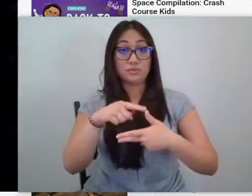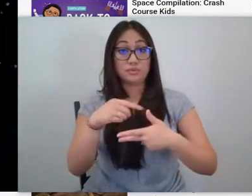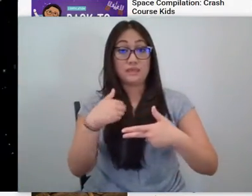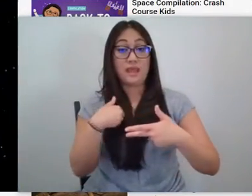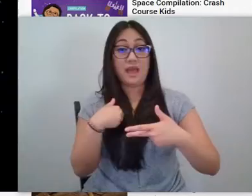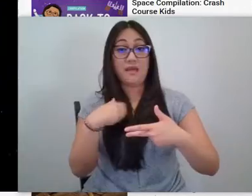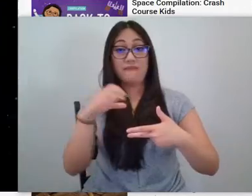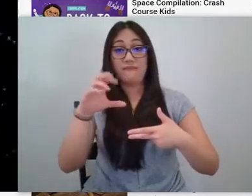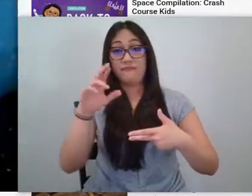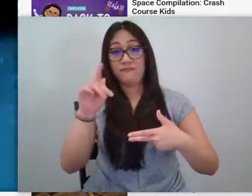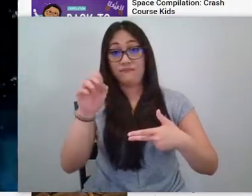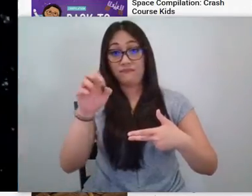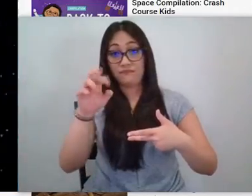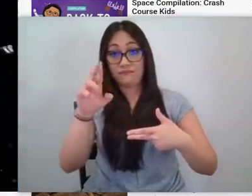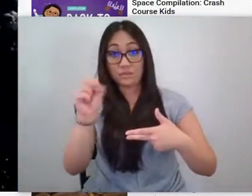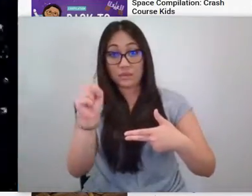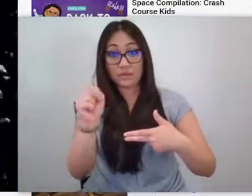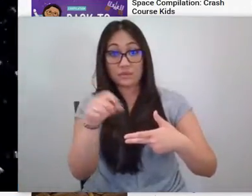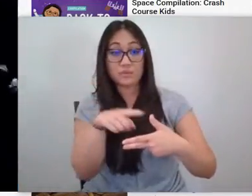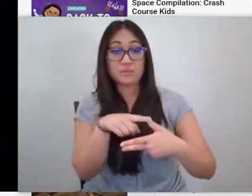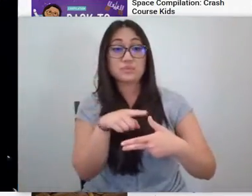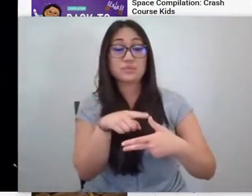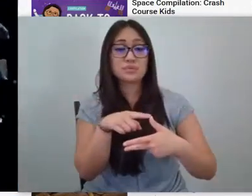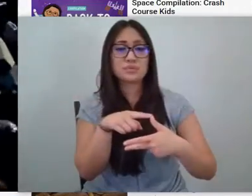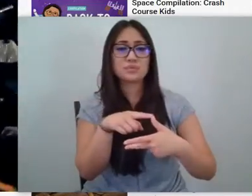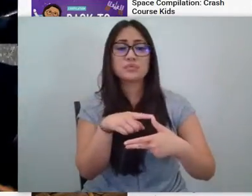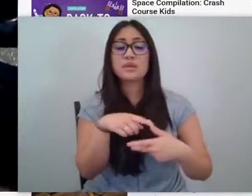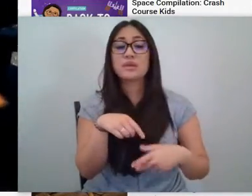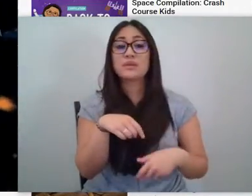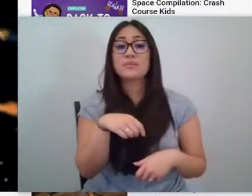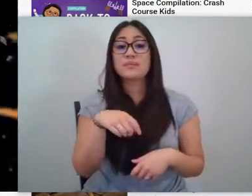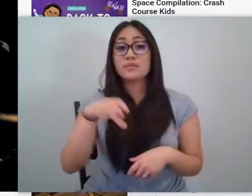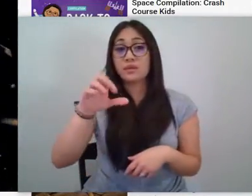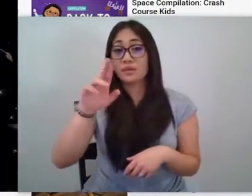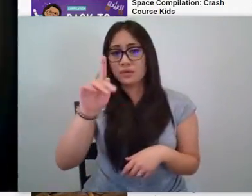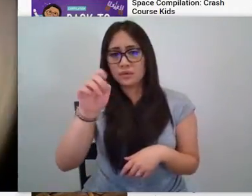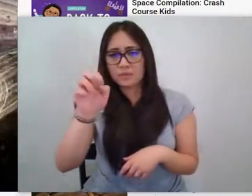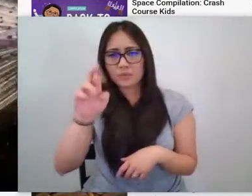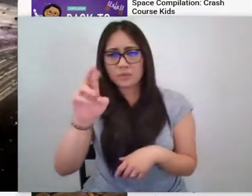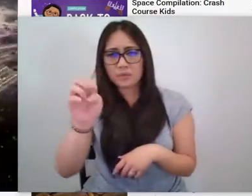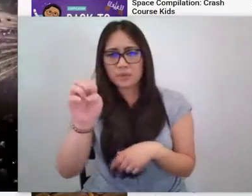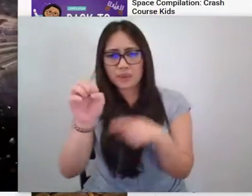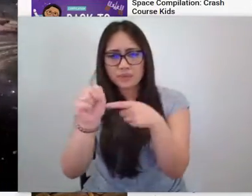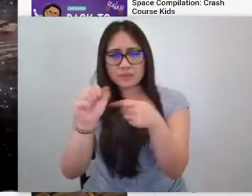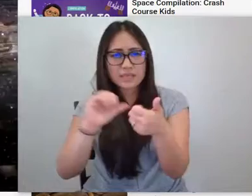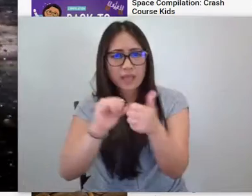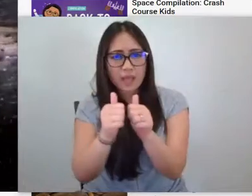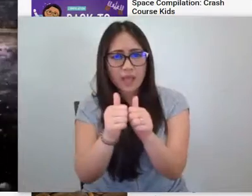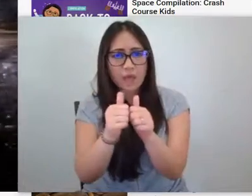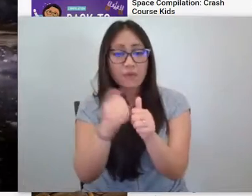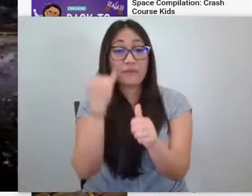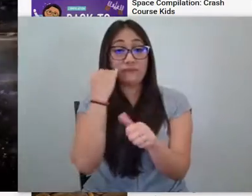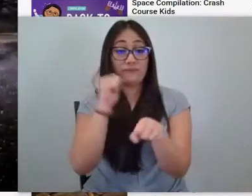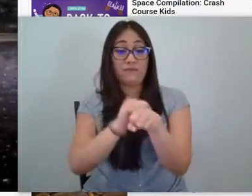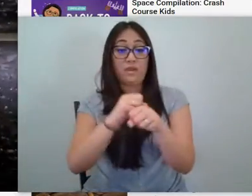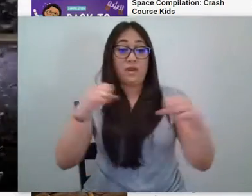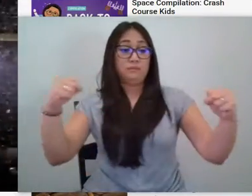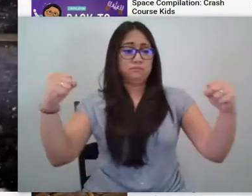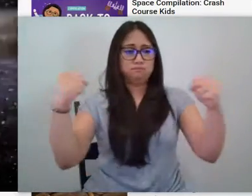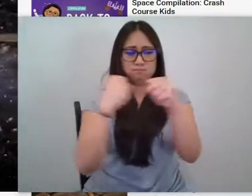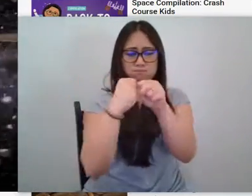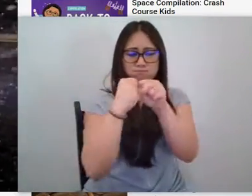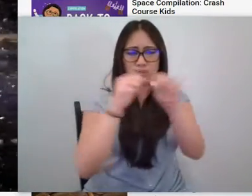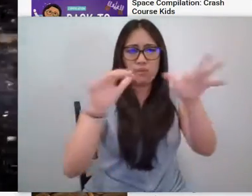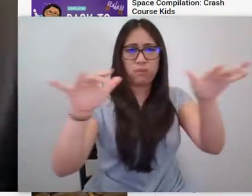surface. Craters form when asteroids crash into other objects in space. Some asteroids have left the asteroid belt